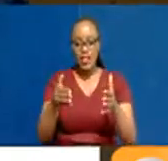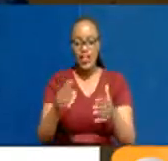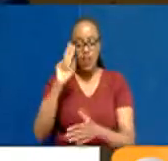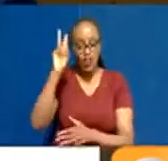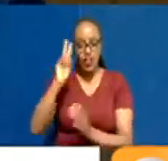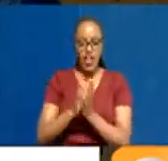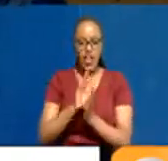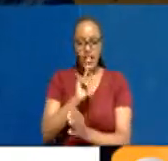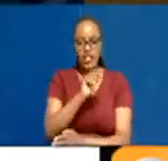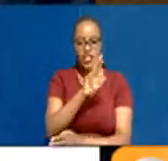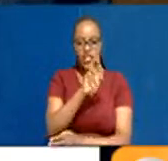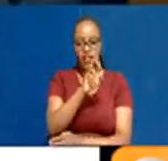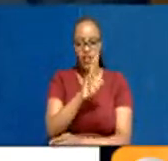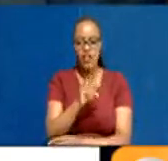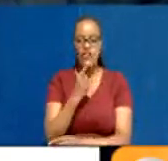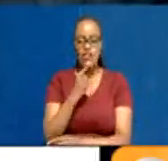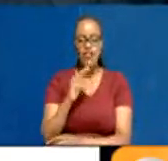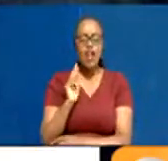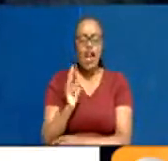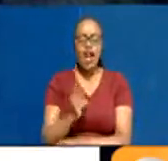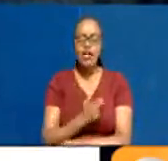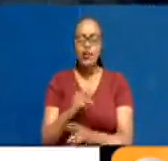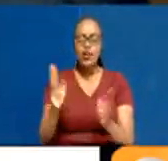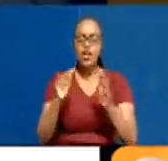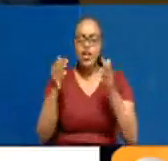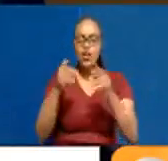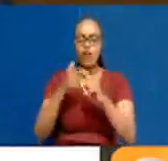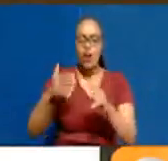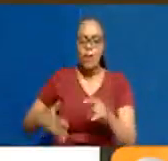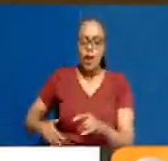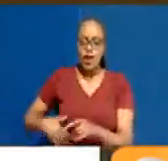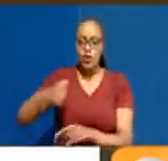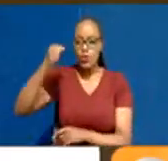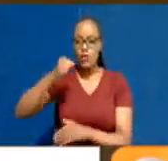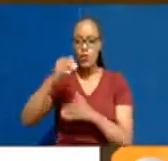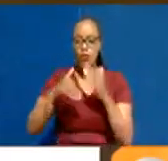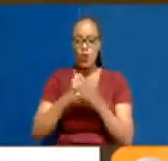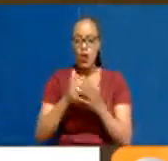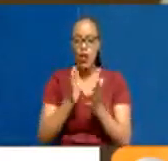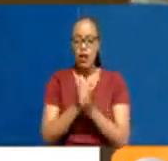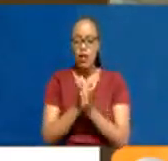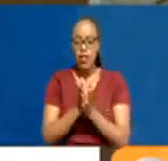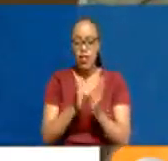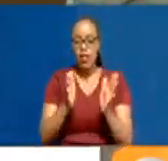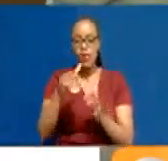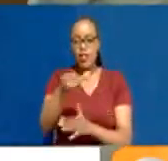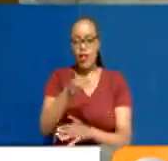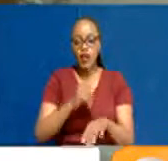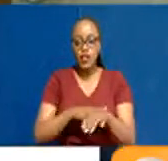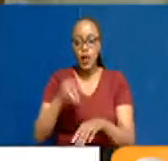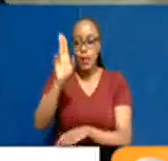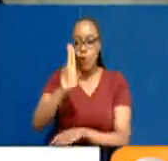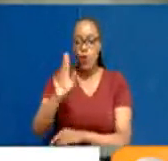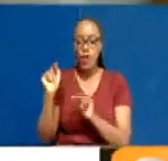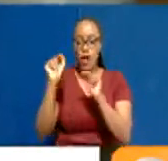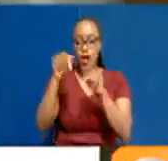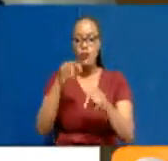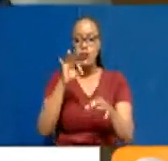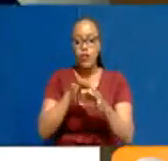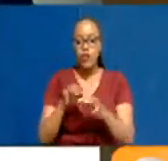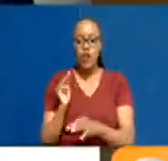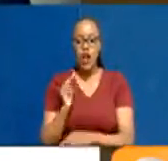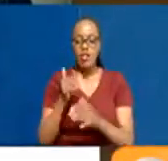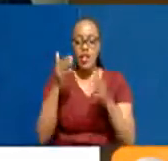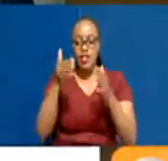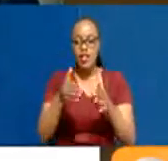and Trevor, as we say, took a sight right from Gatundu South to all parts of the country. And when President Uhuru Kenyatta comes to vote, we'll also